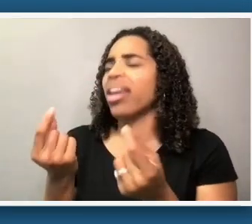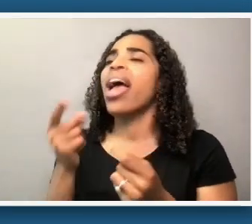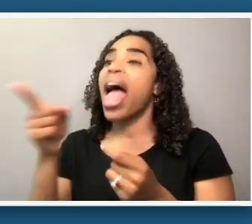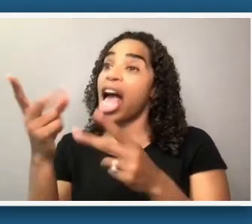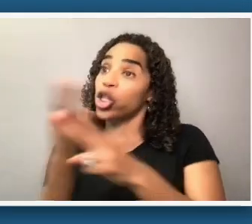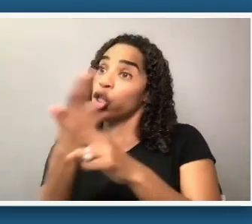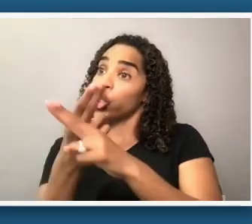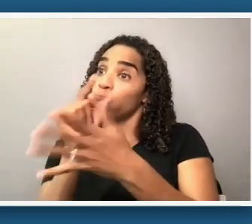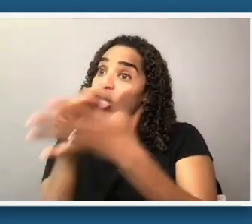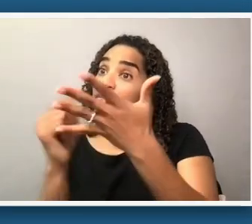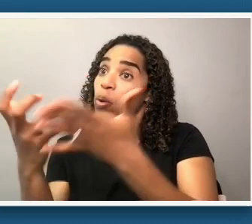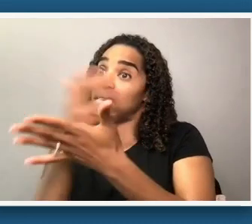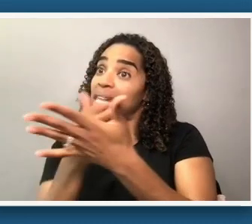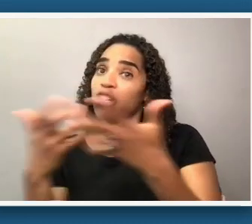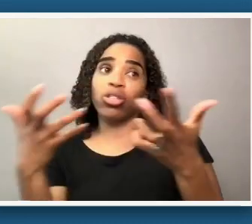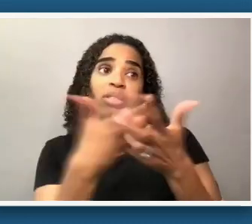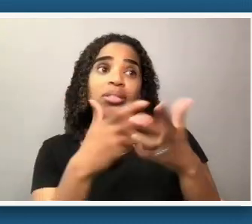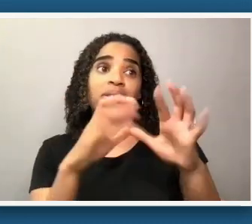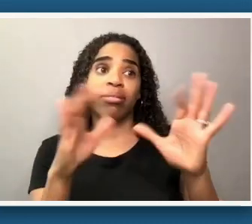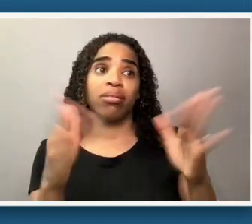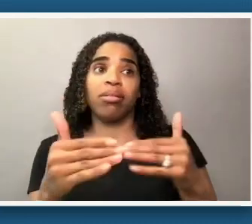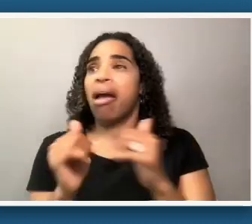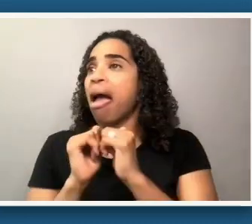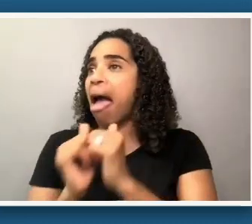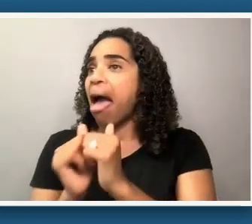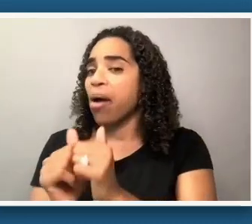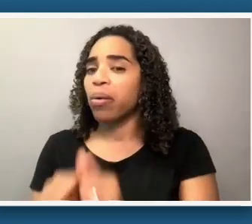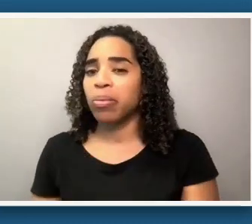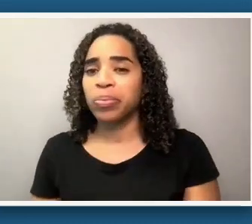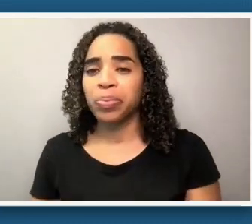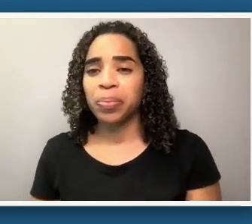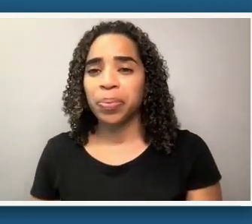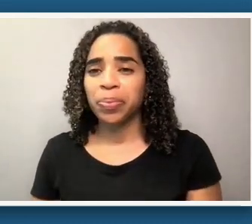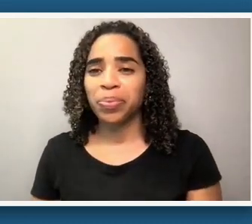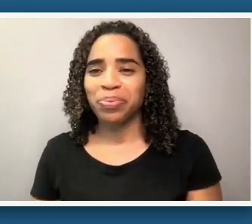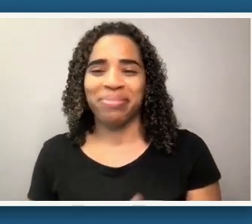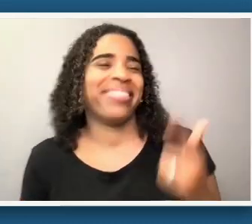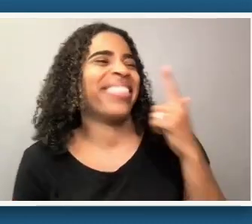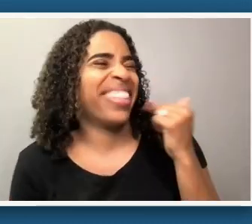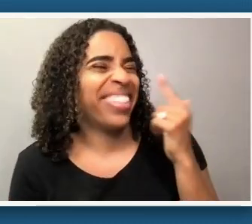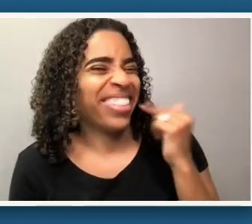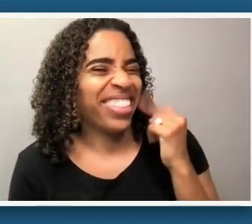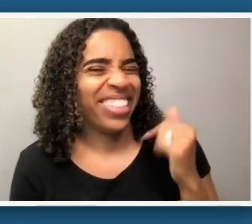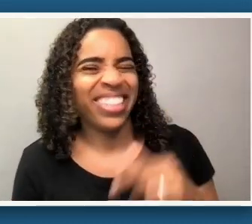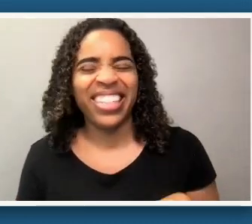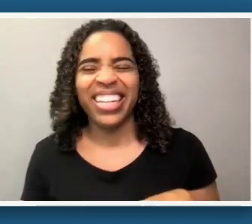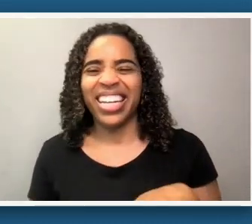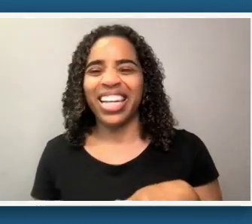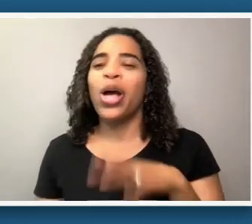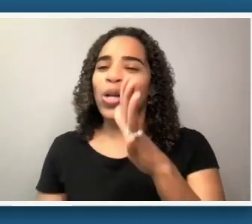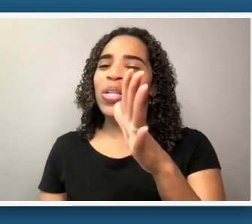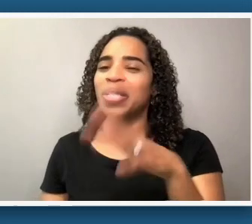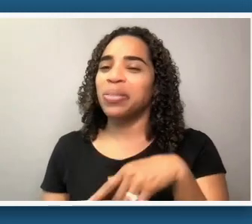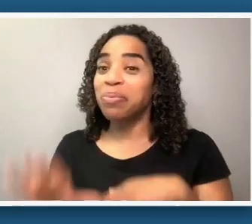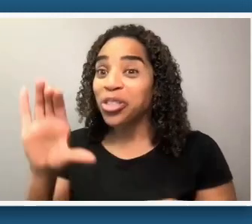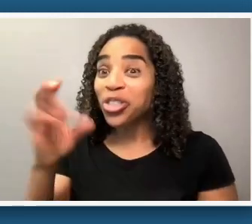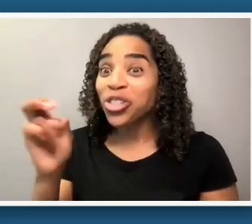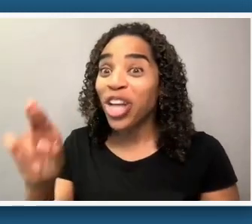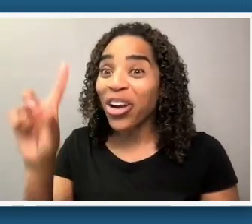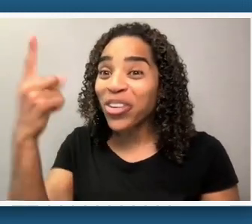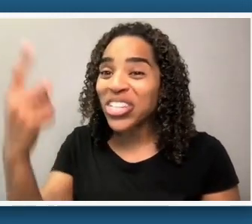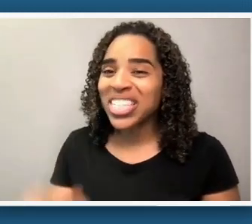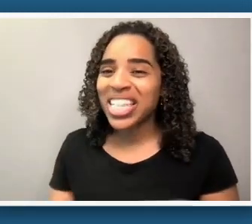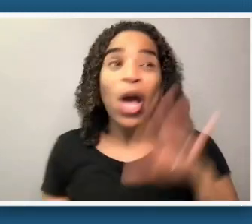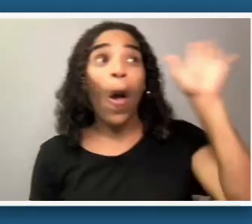collections in your classrooms? So those Smithsonian or other institutions, and yes, Sher, please.